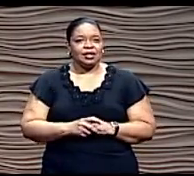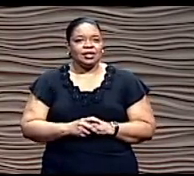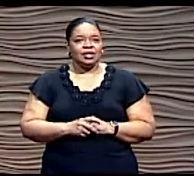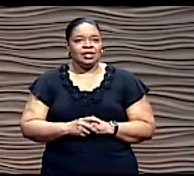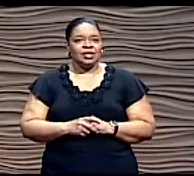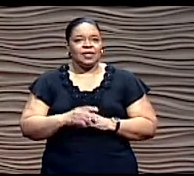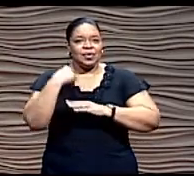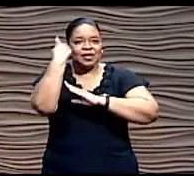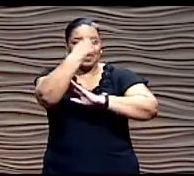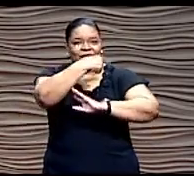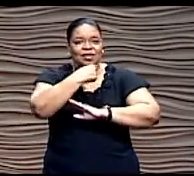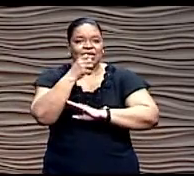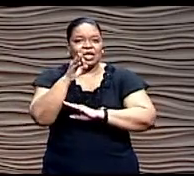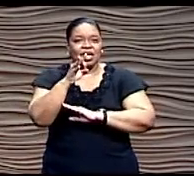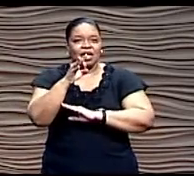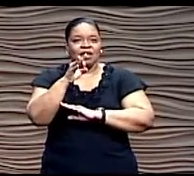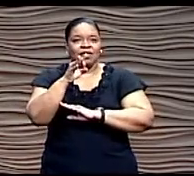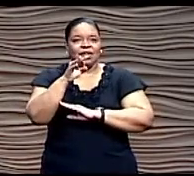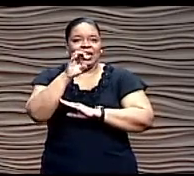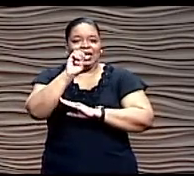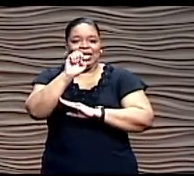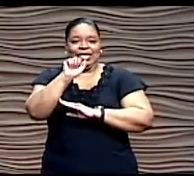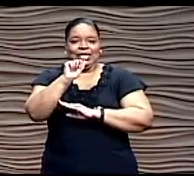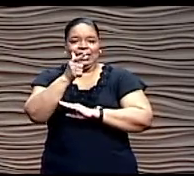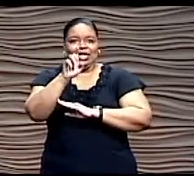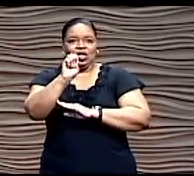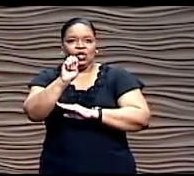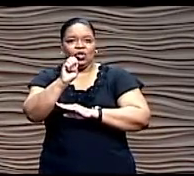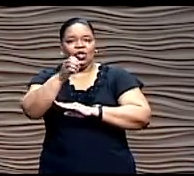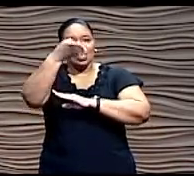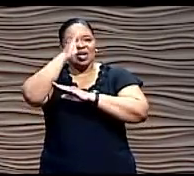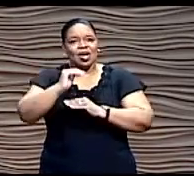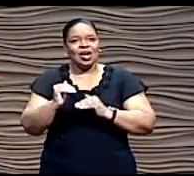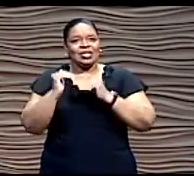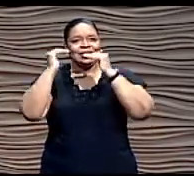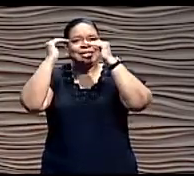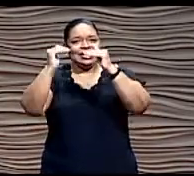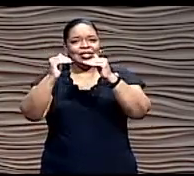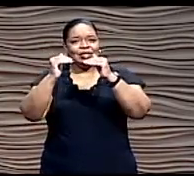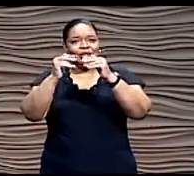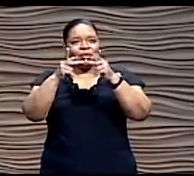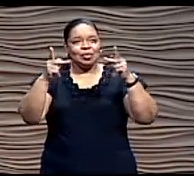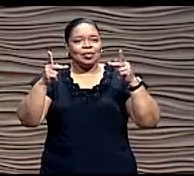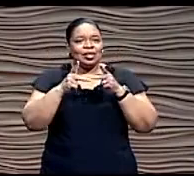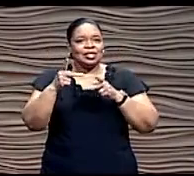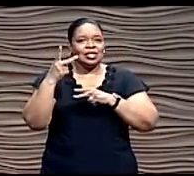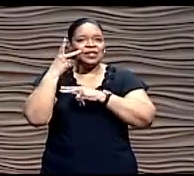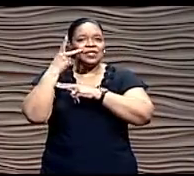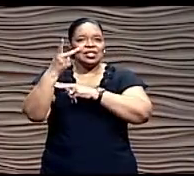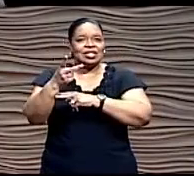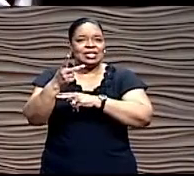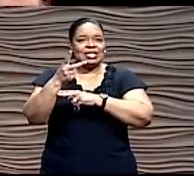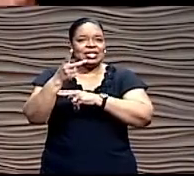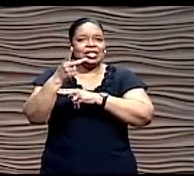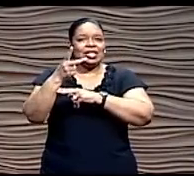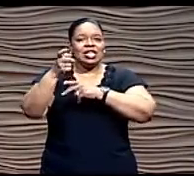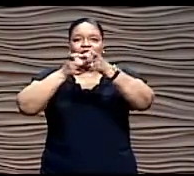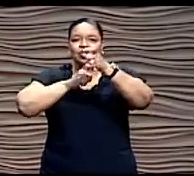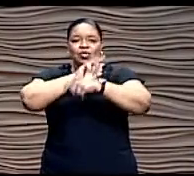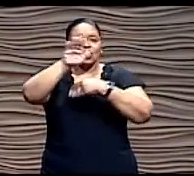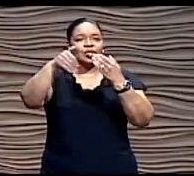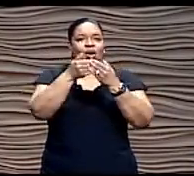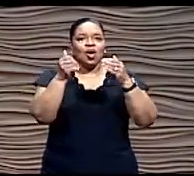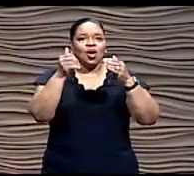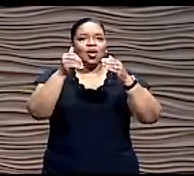The face of an eagle, God's exalted aspect of that which rules the sky.